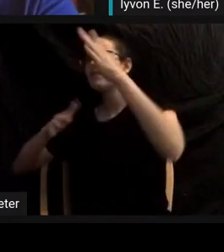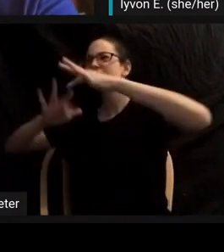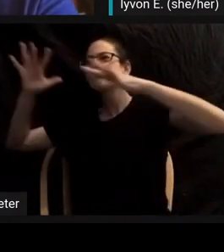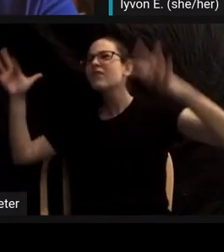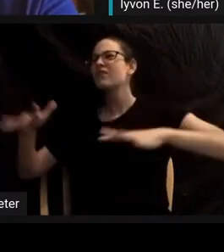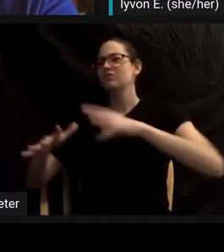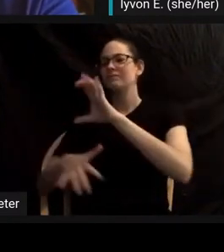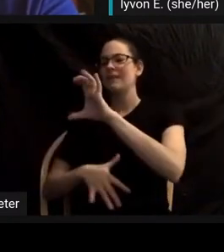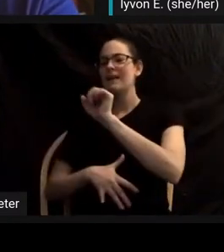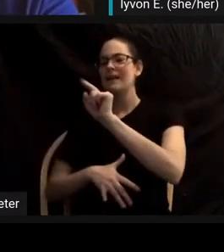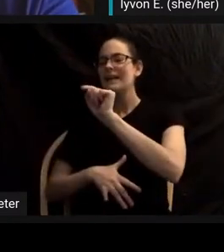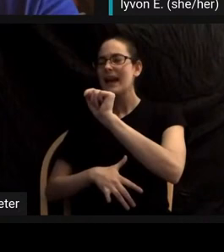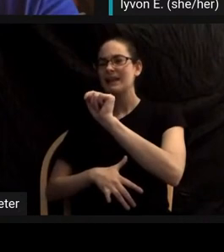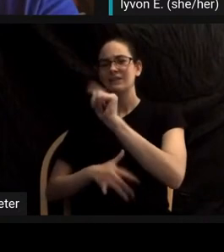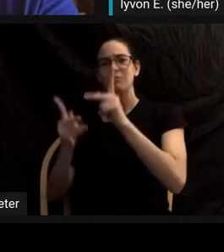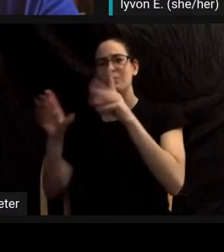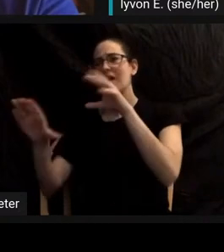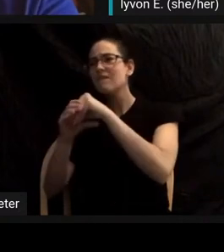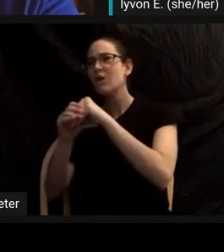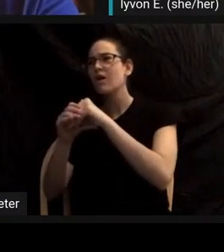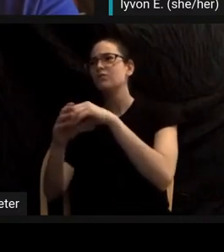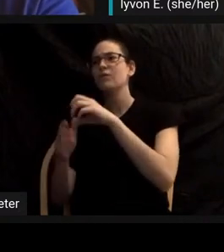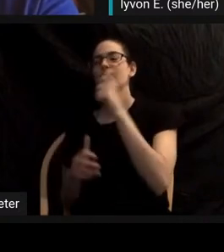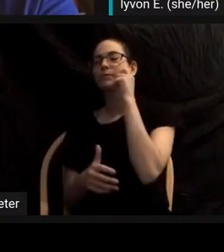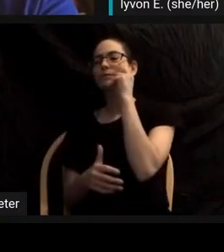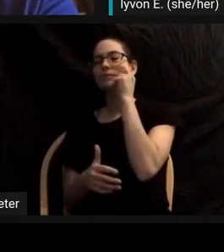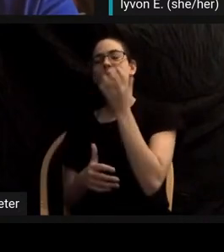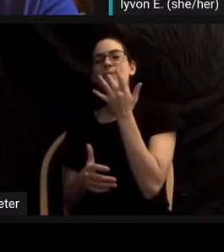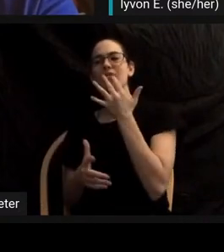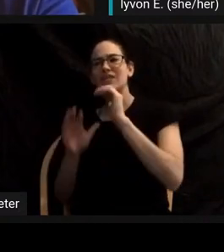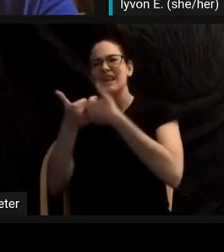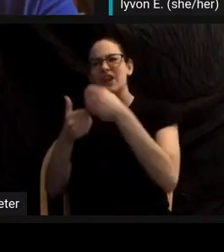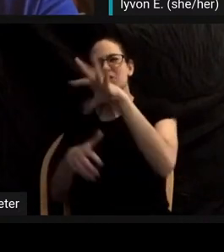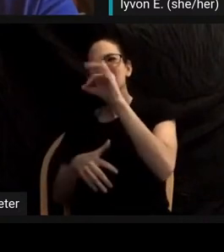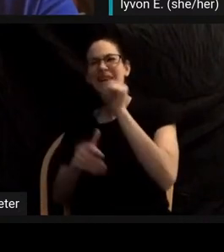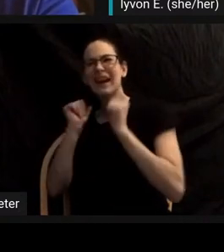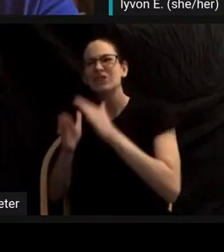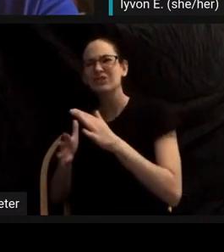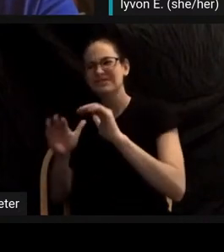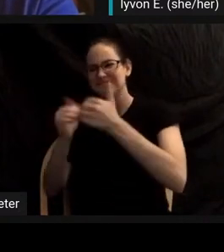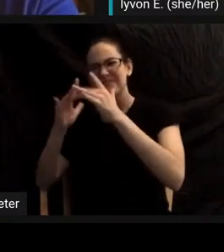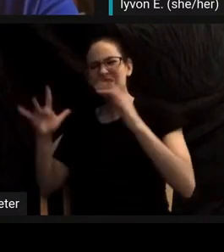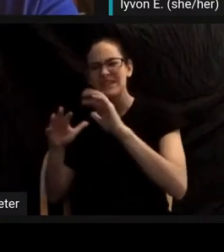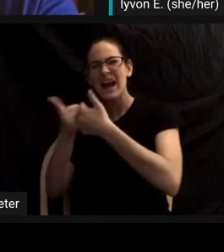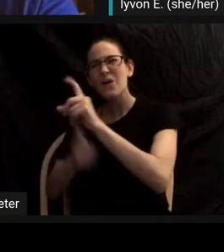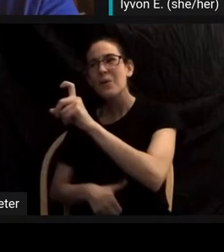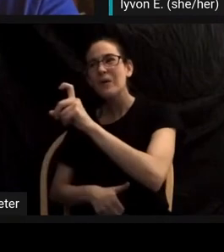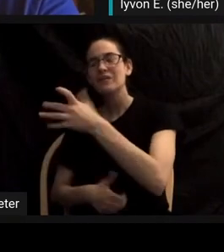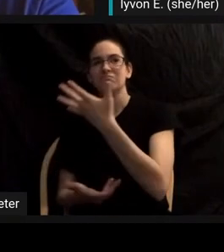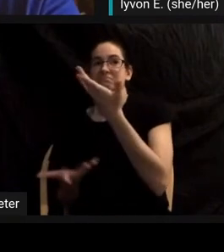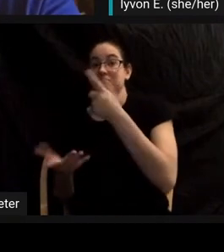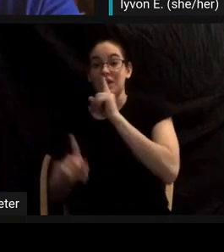how do you like find all these actors of color to be in your shows? I'm just like, I go to shows. It's a question that I